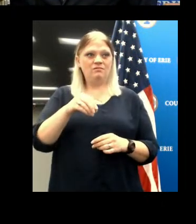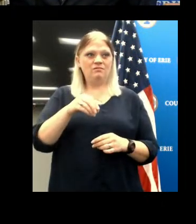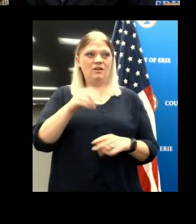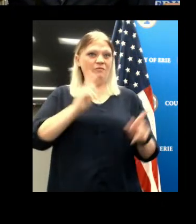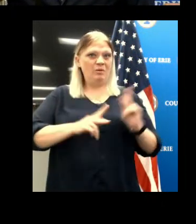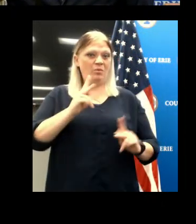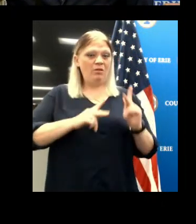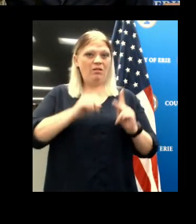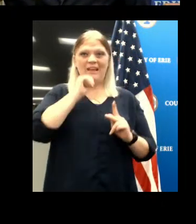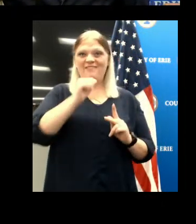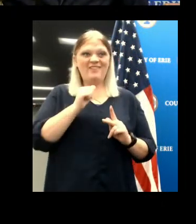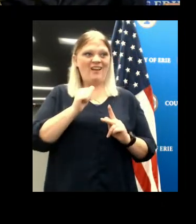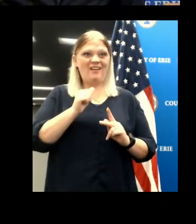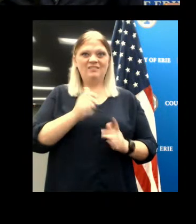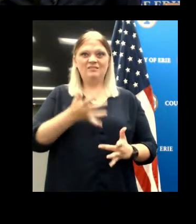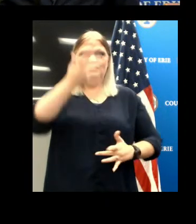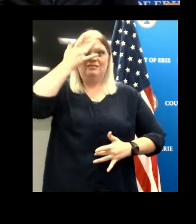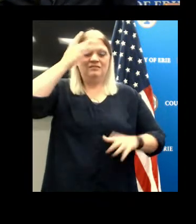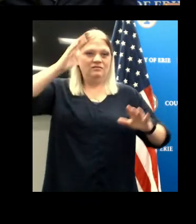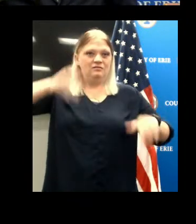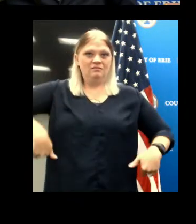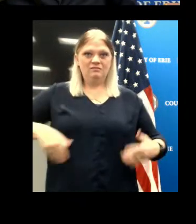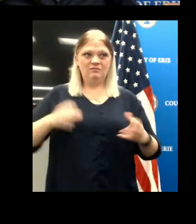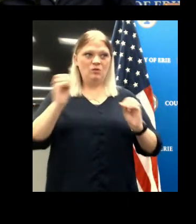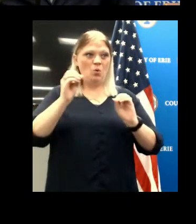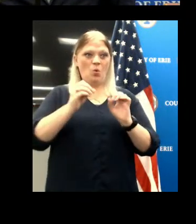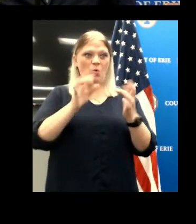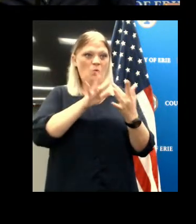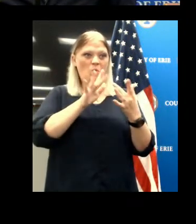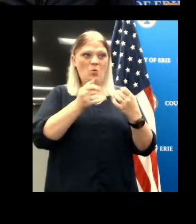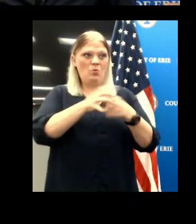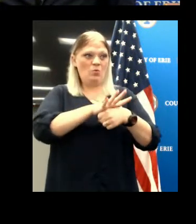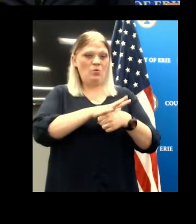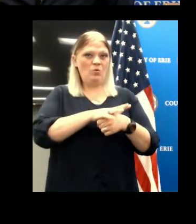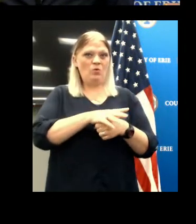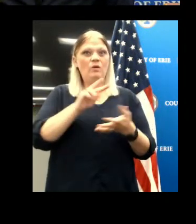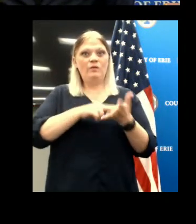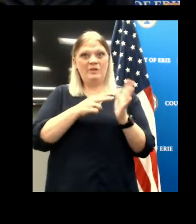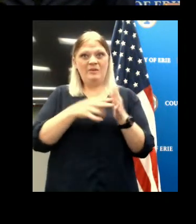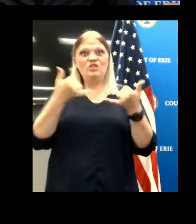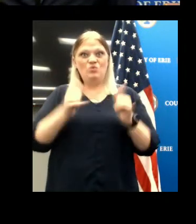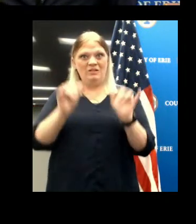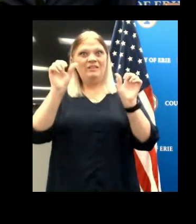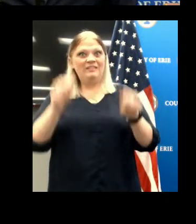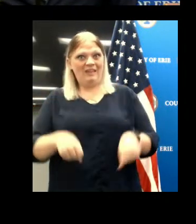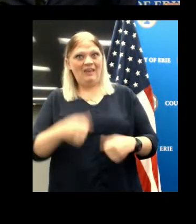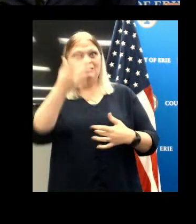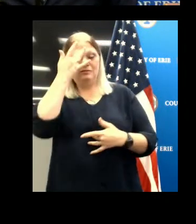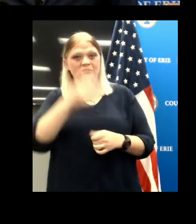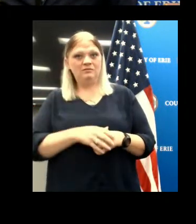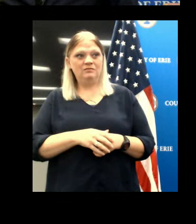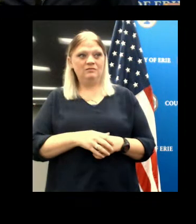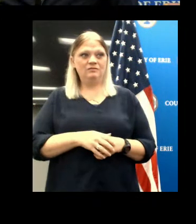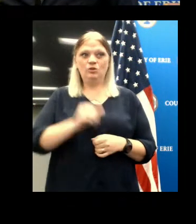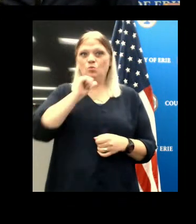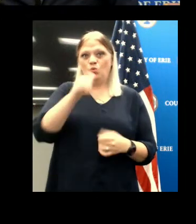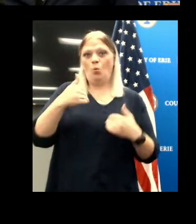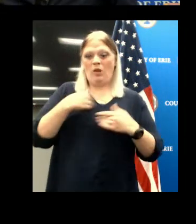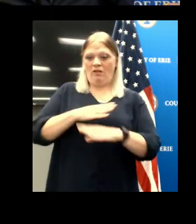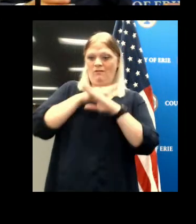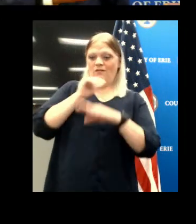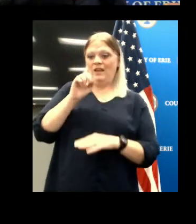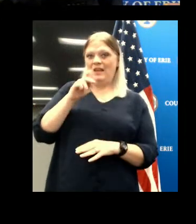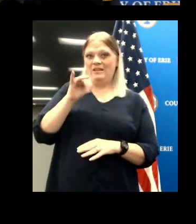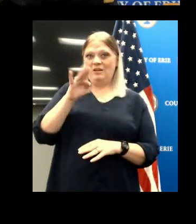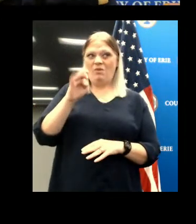not contracted the coronavirus, has not come in contact with it, which means you are still susceptible to it. You do not have antibodies. And I